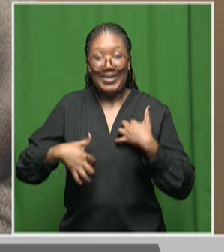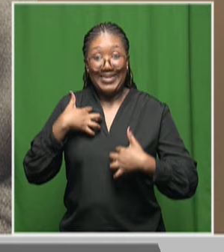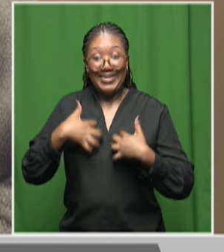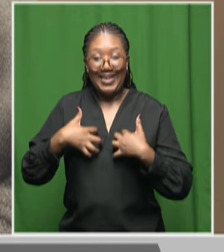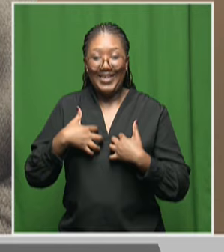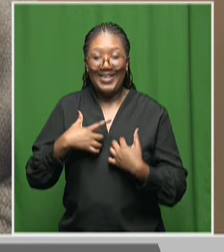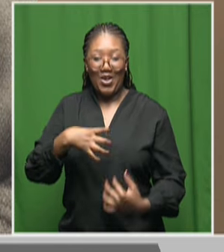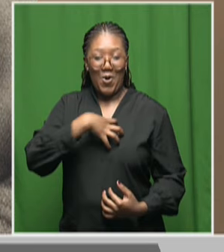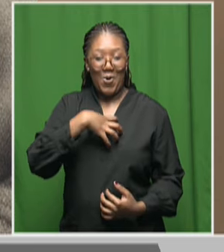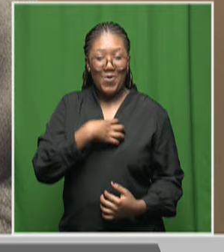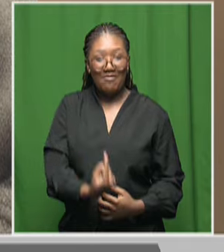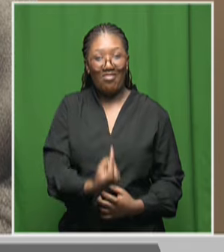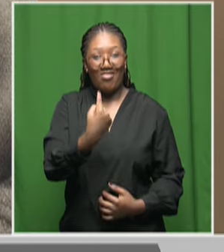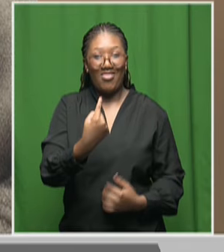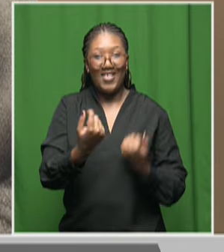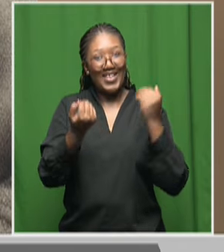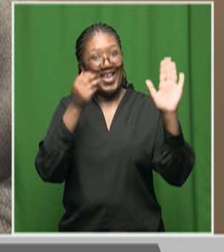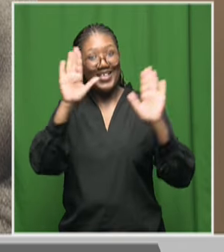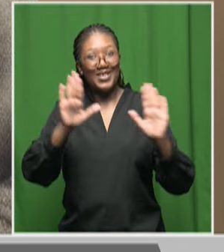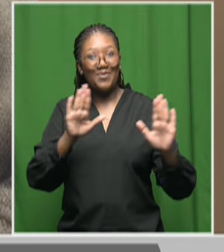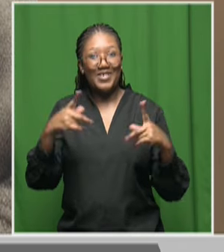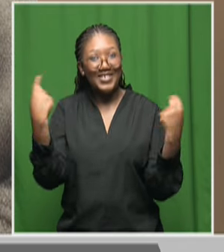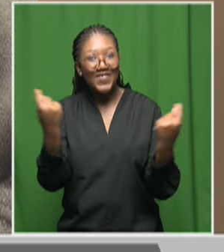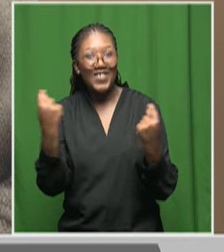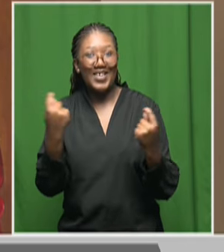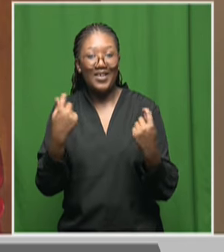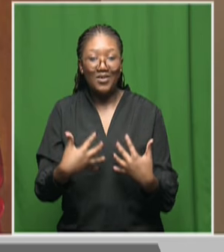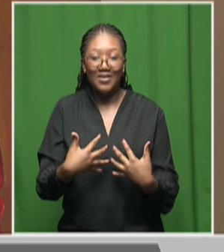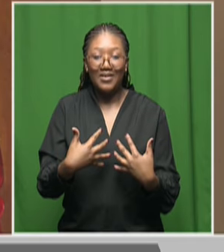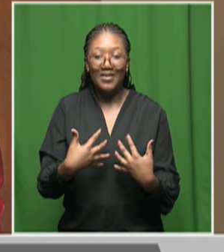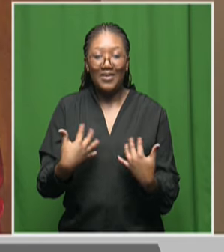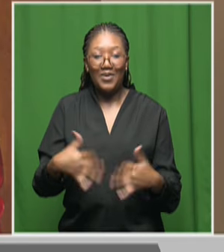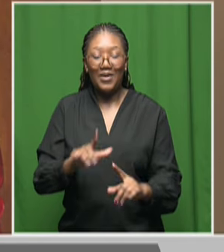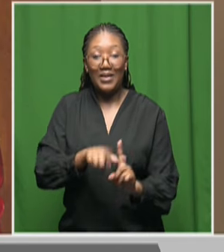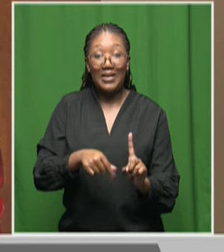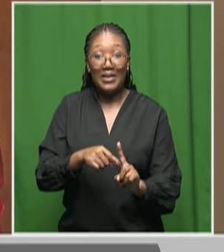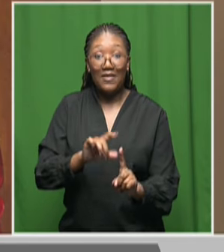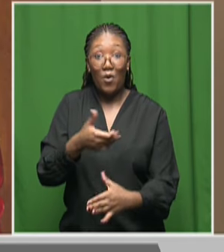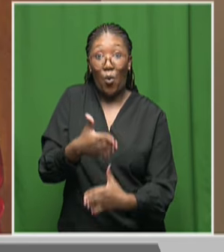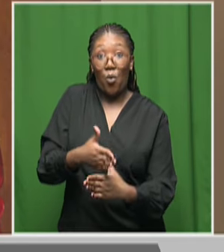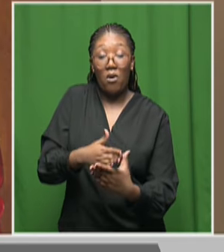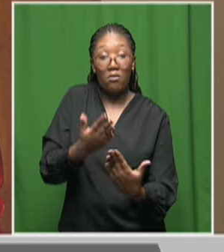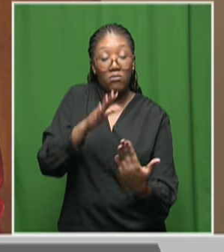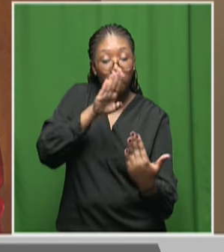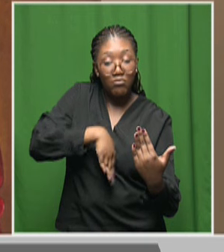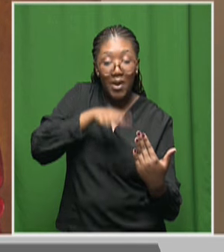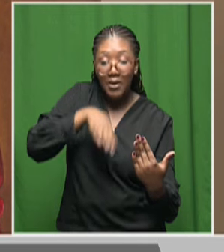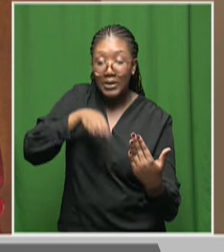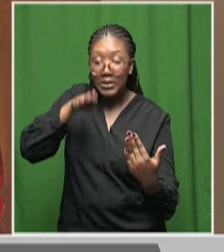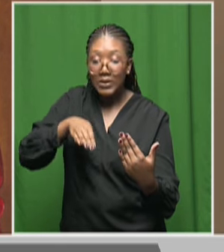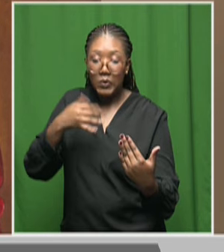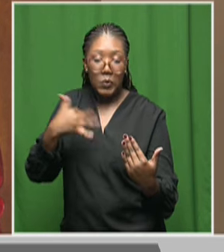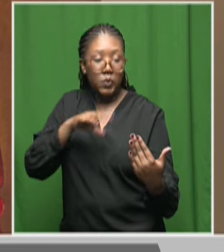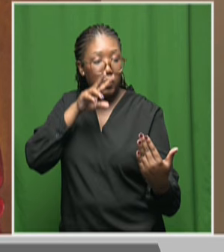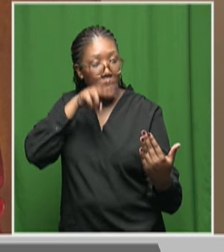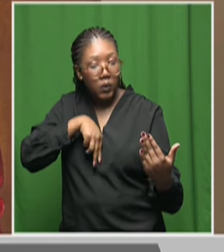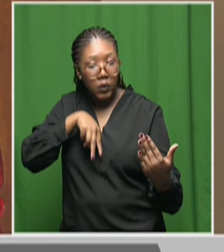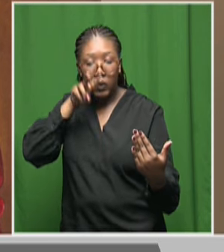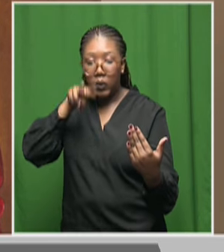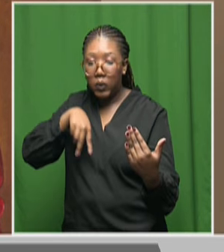exhibition. I think one can sort of look at his current winning work as sort of the catalyst